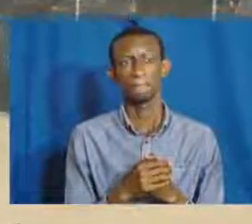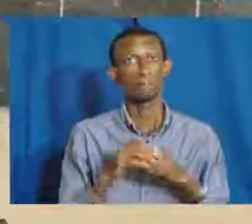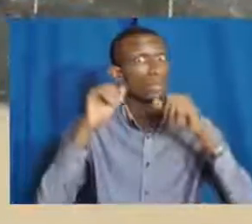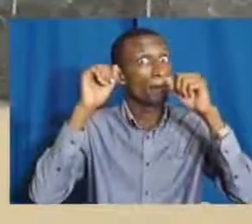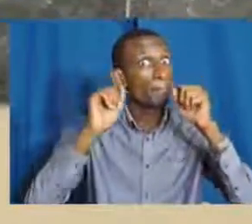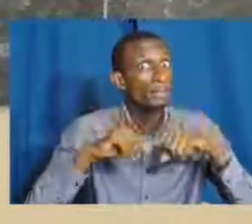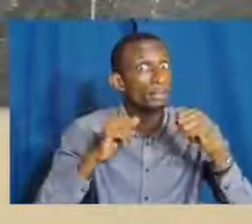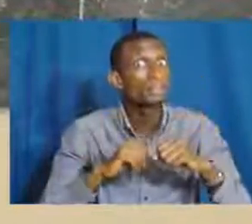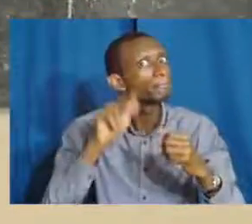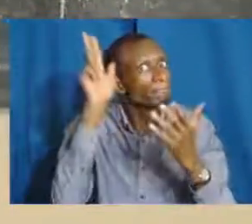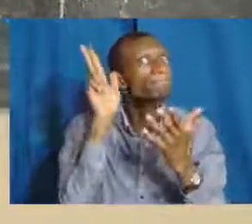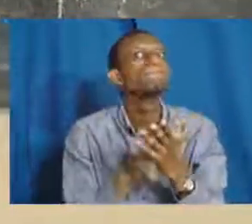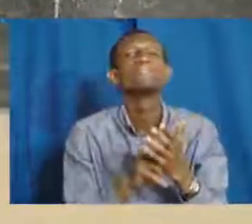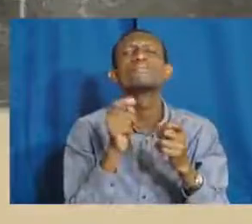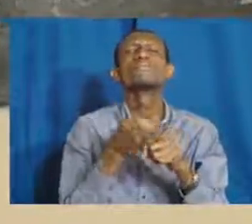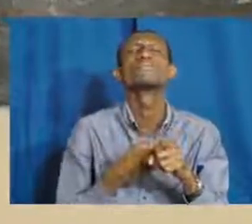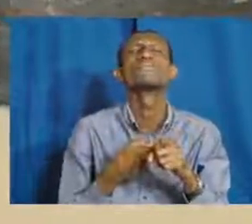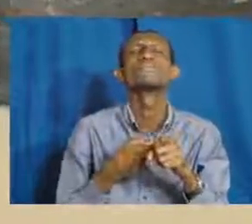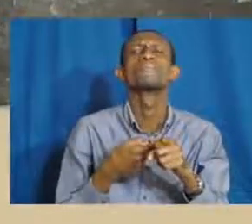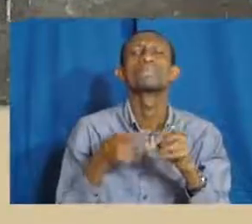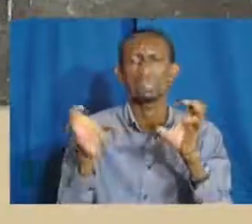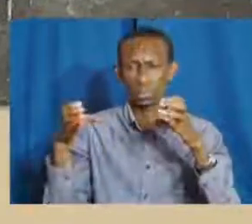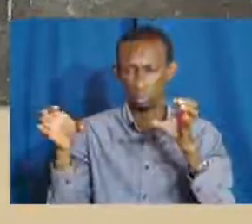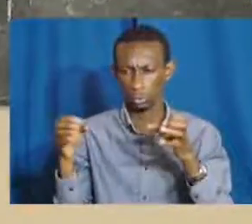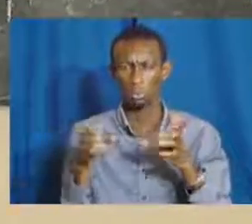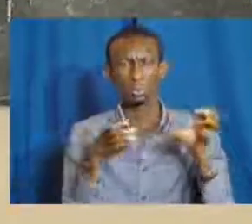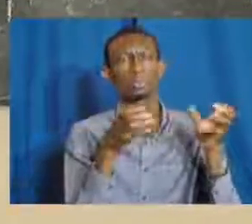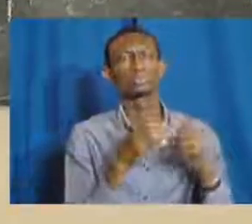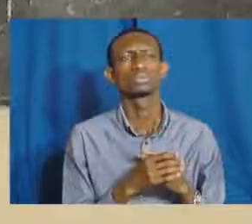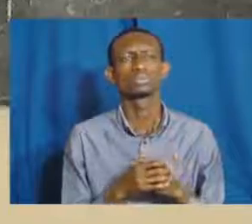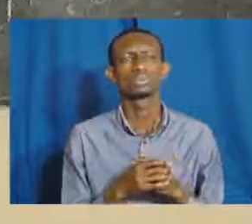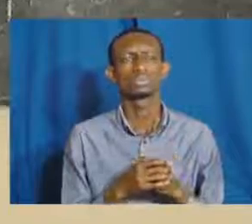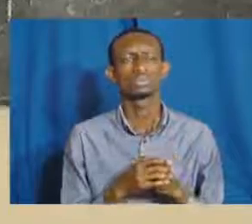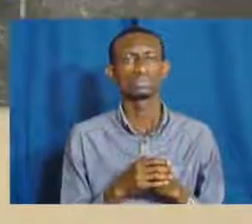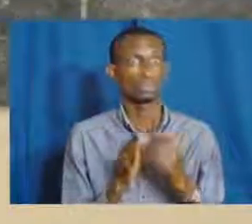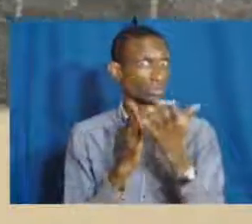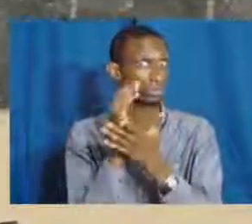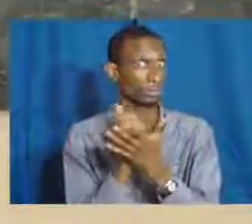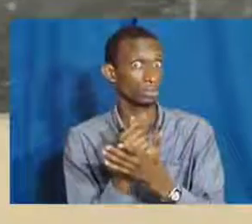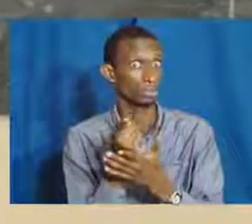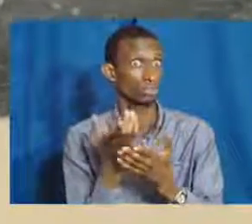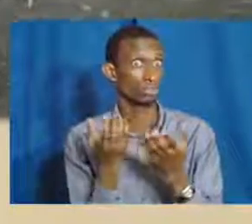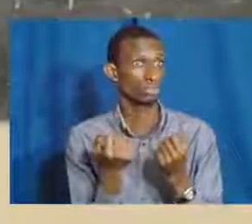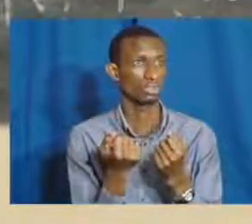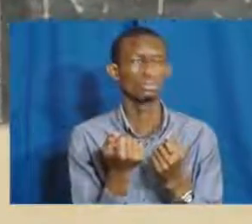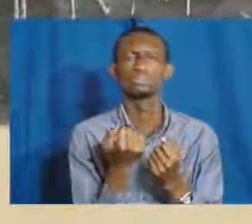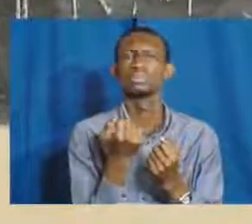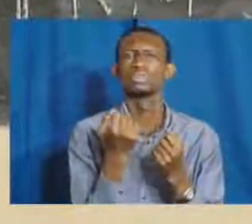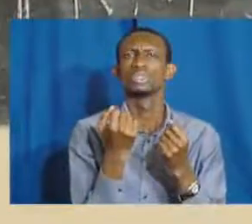also determine from the block, you can determine the period, because we have these are